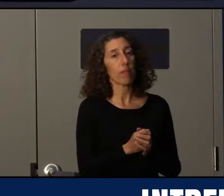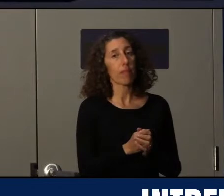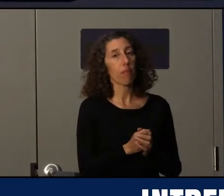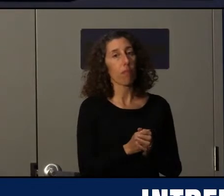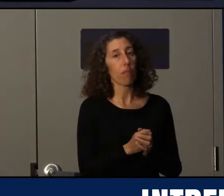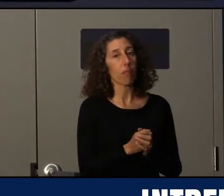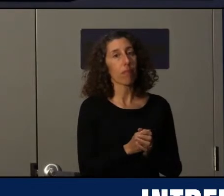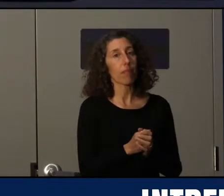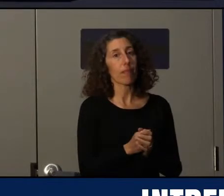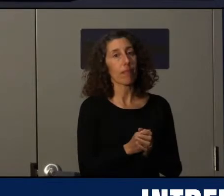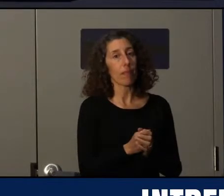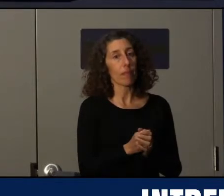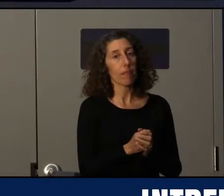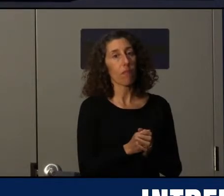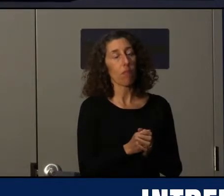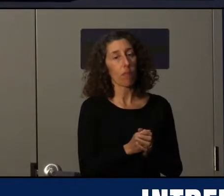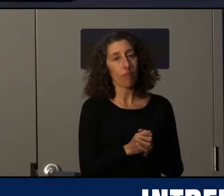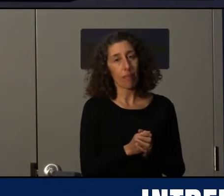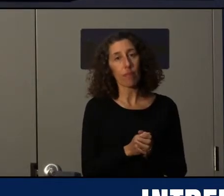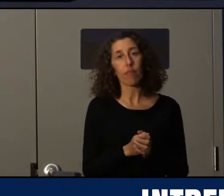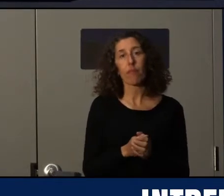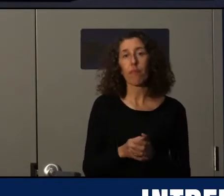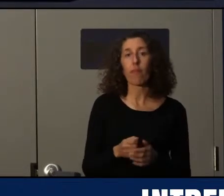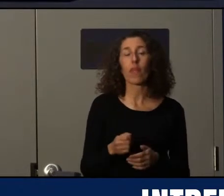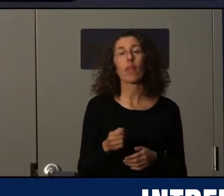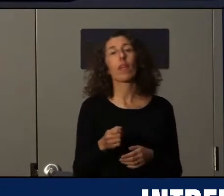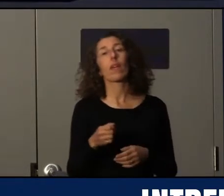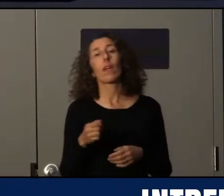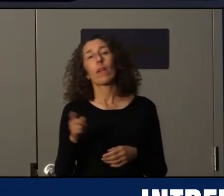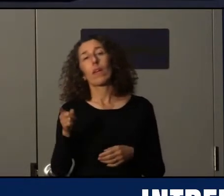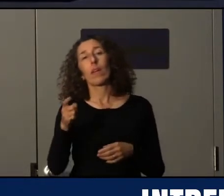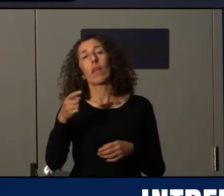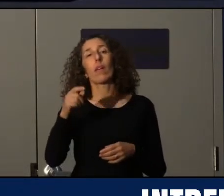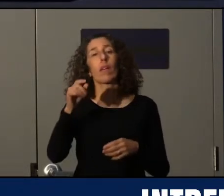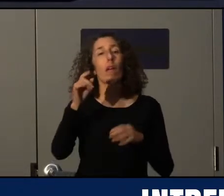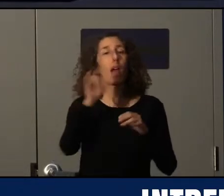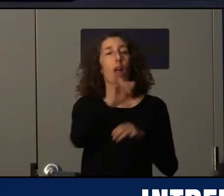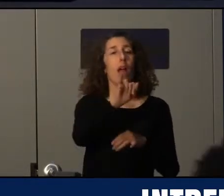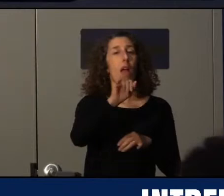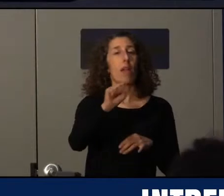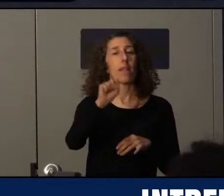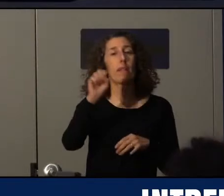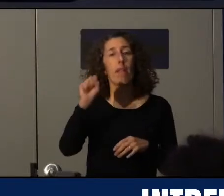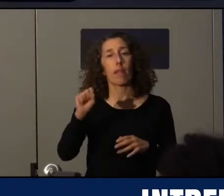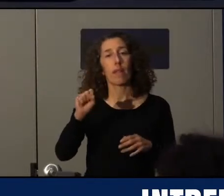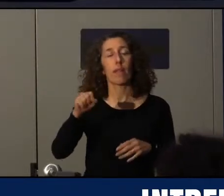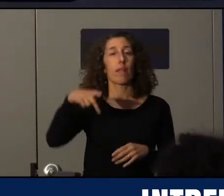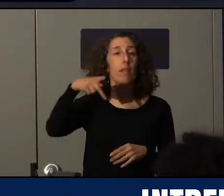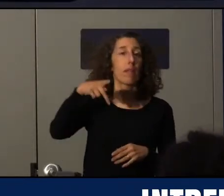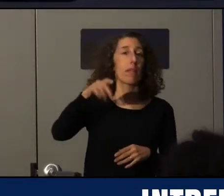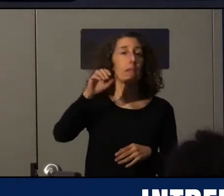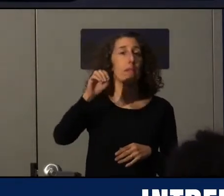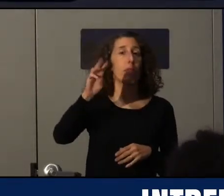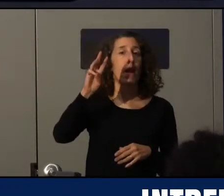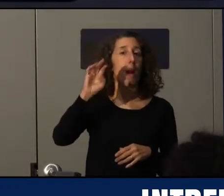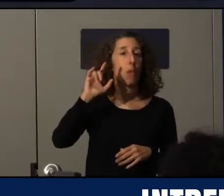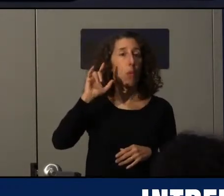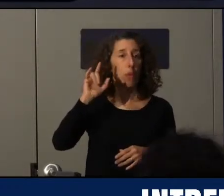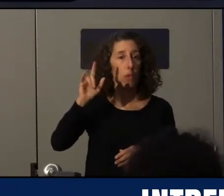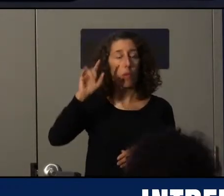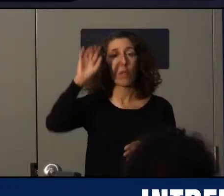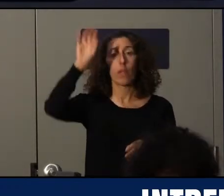powered typically from like the Hubble and the space station and many other satellites from solar power because they're out in the sun. There's a